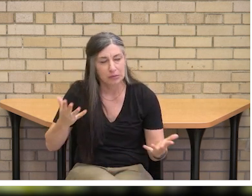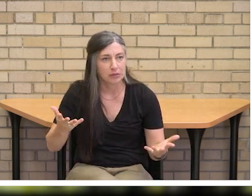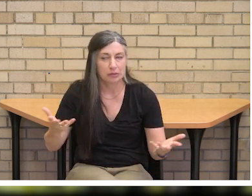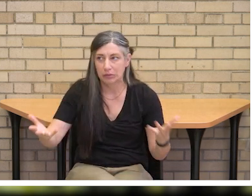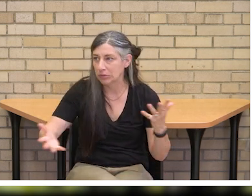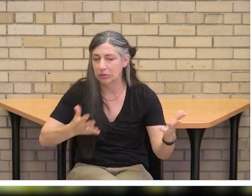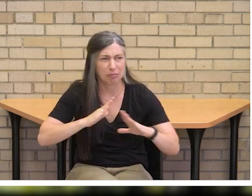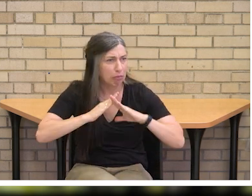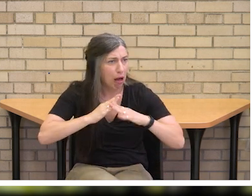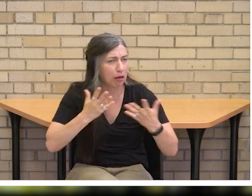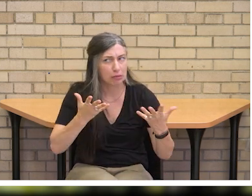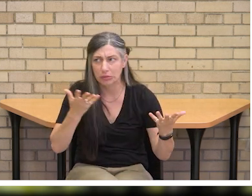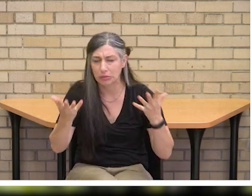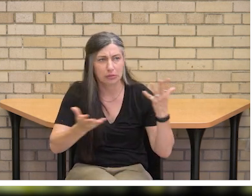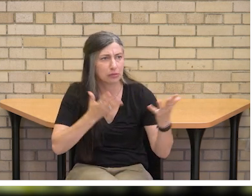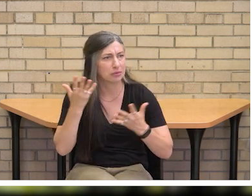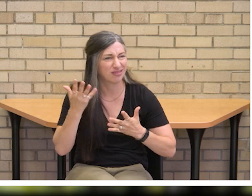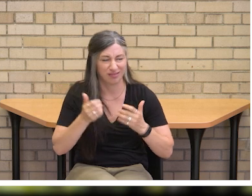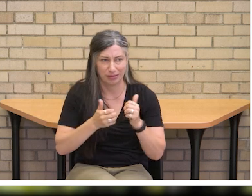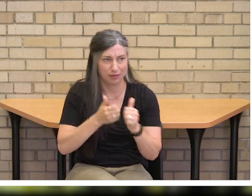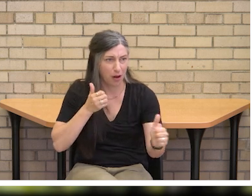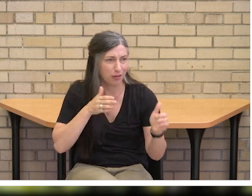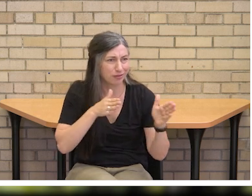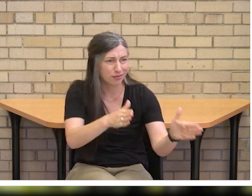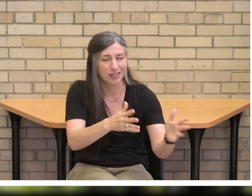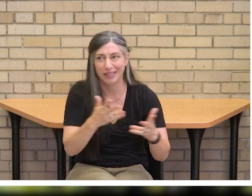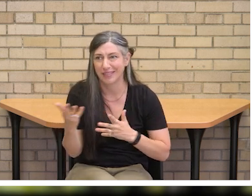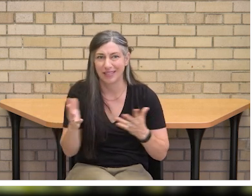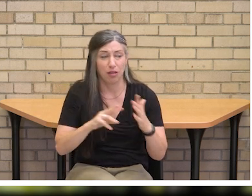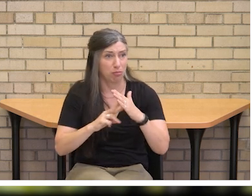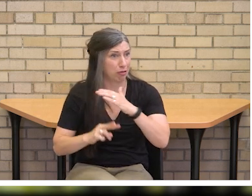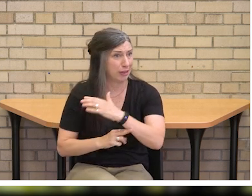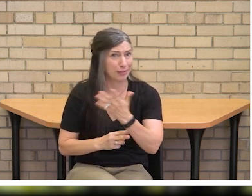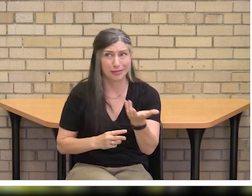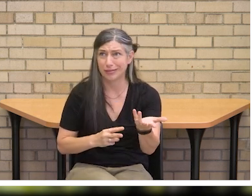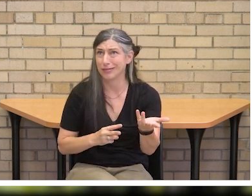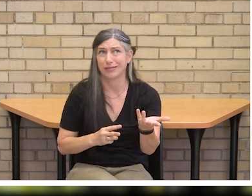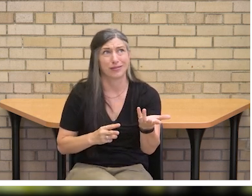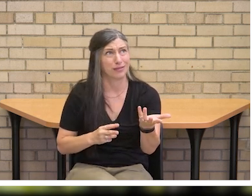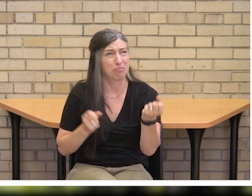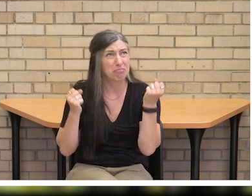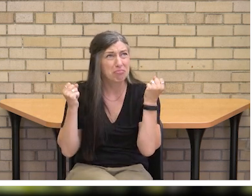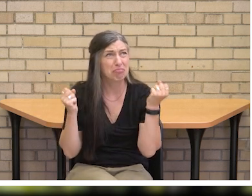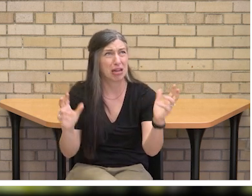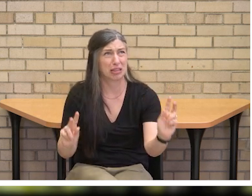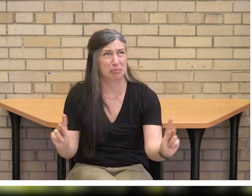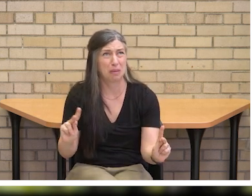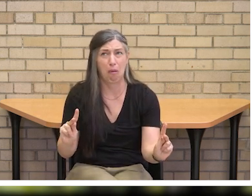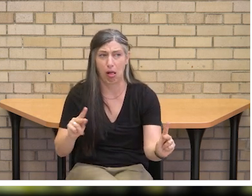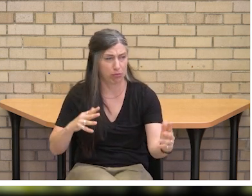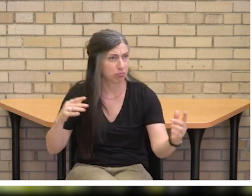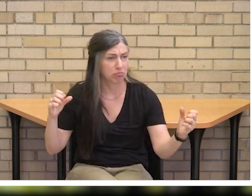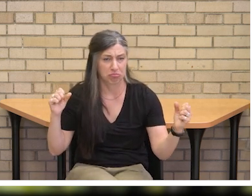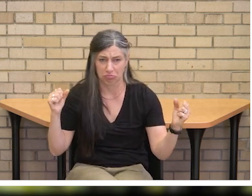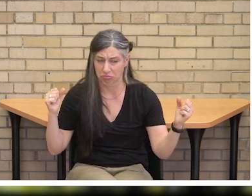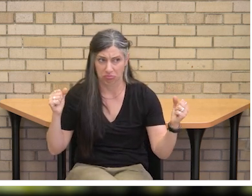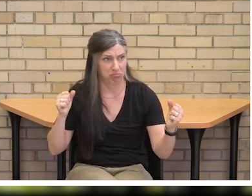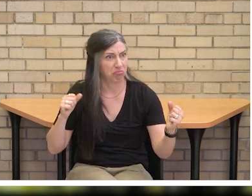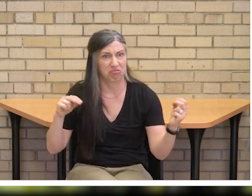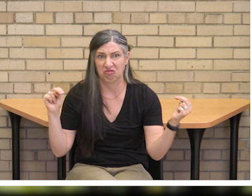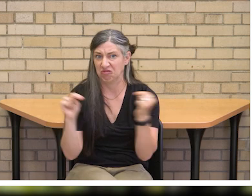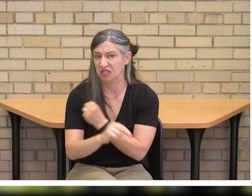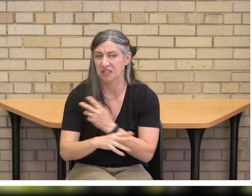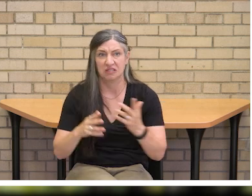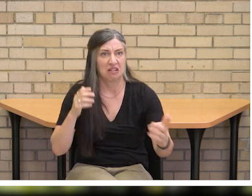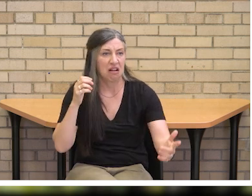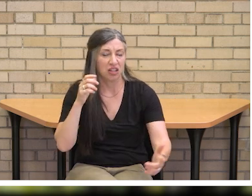and to commuters in the region. The bridge sees, there was approximately 21,000 vehicles